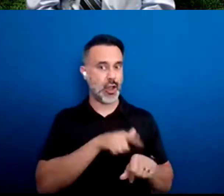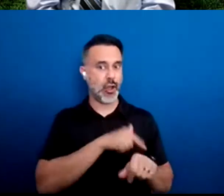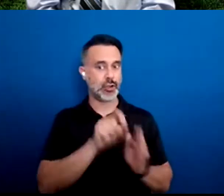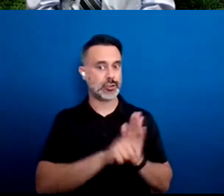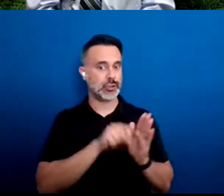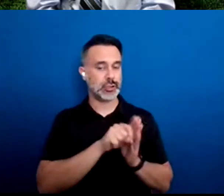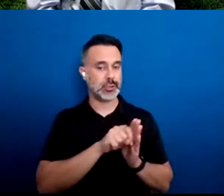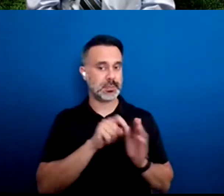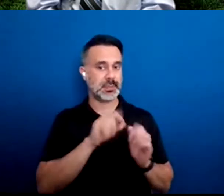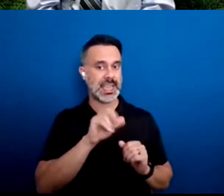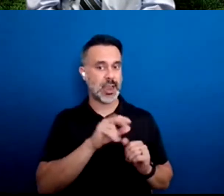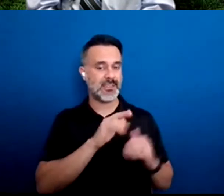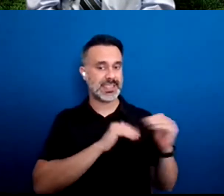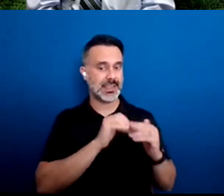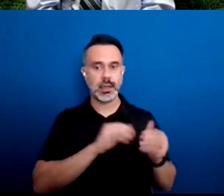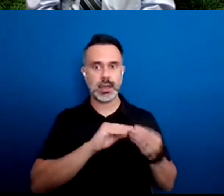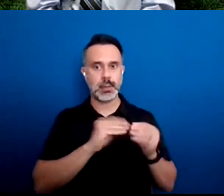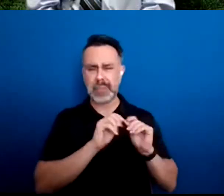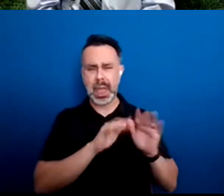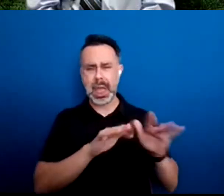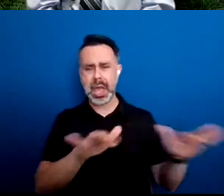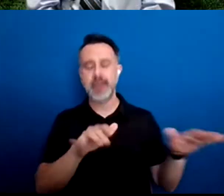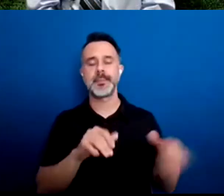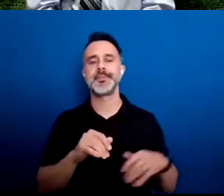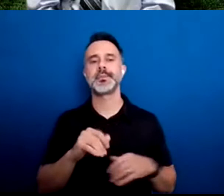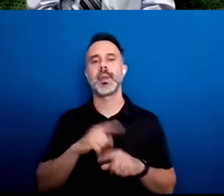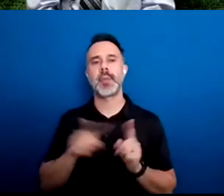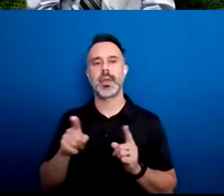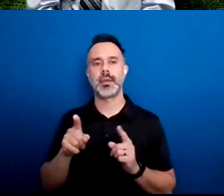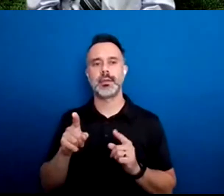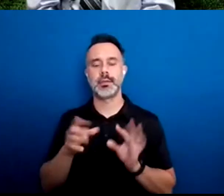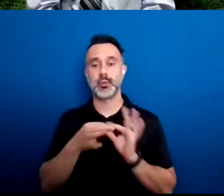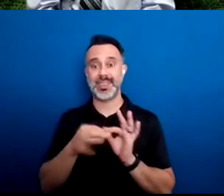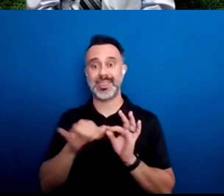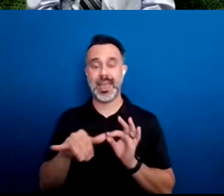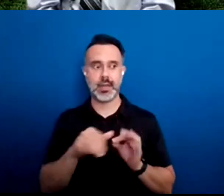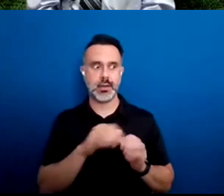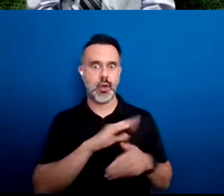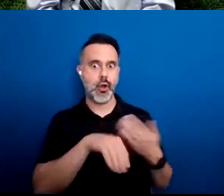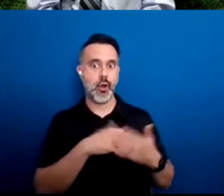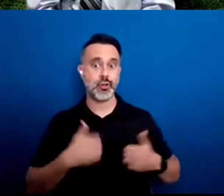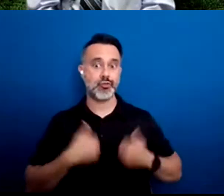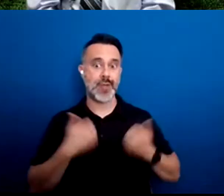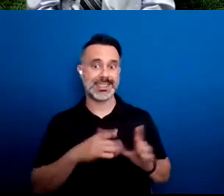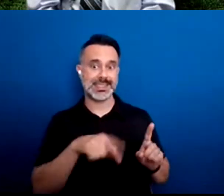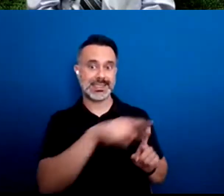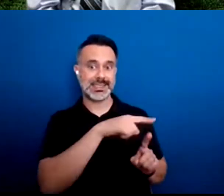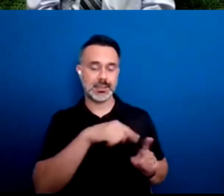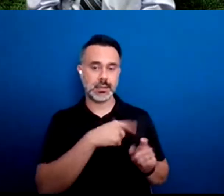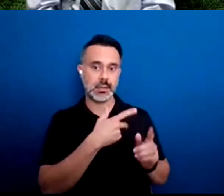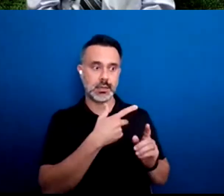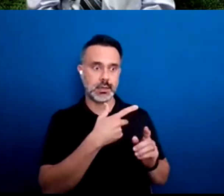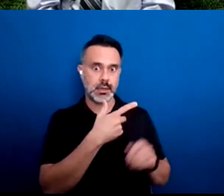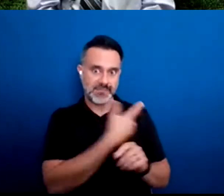outbreaks. But since we got the residents vaccinated, and some of them have 100% vaccination